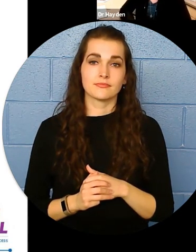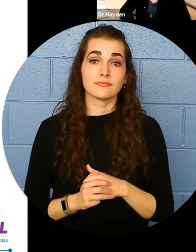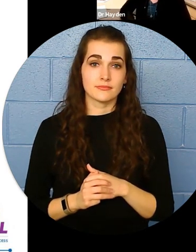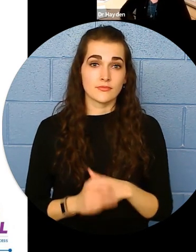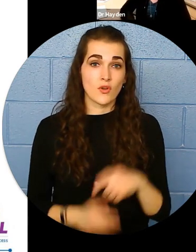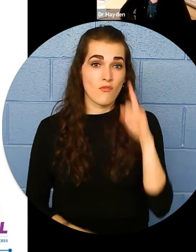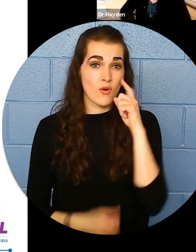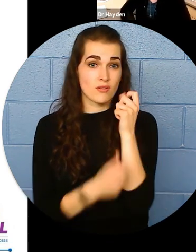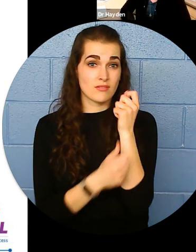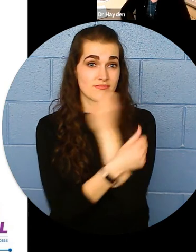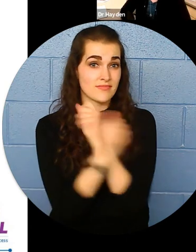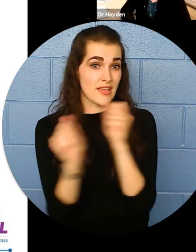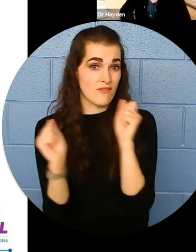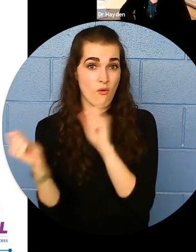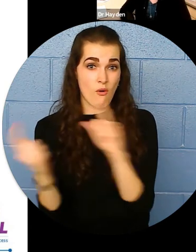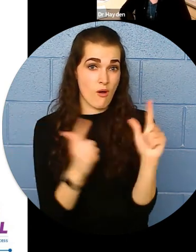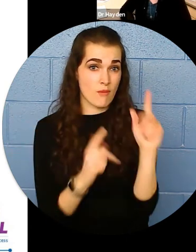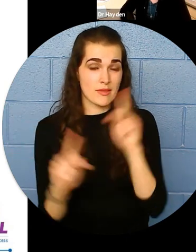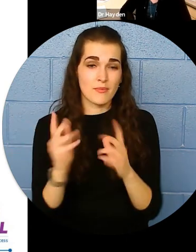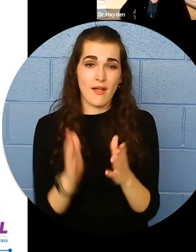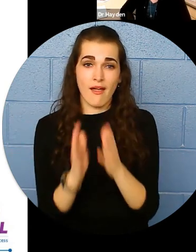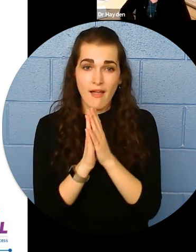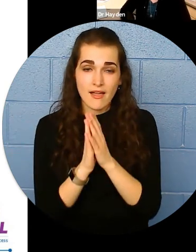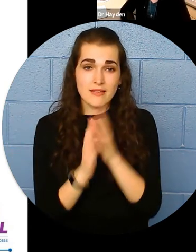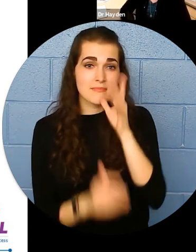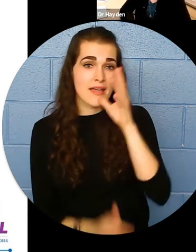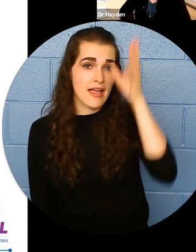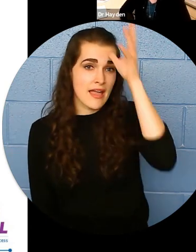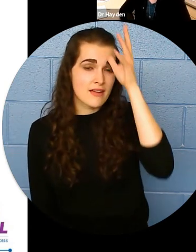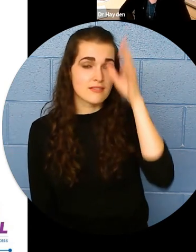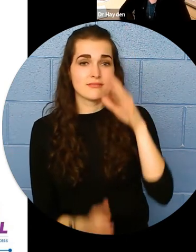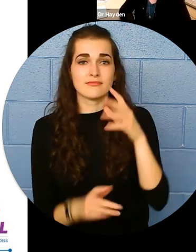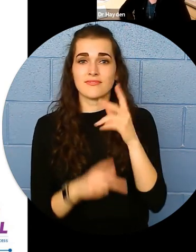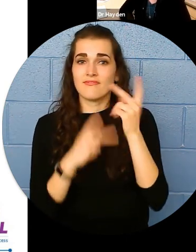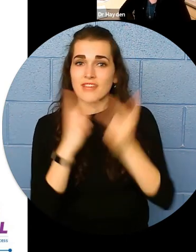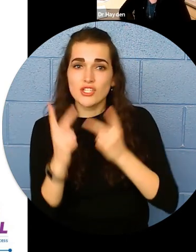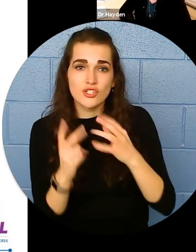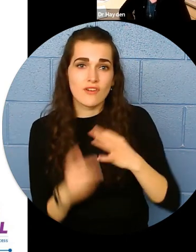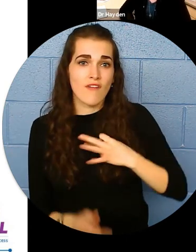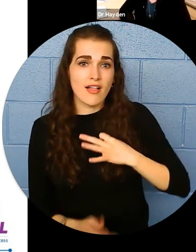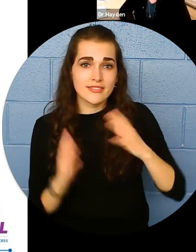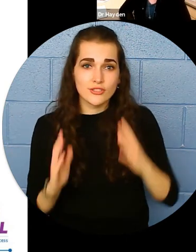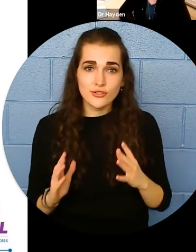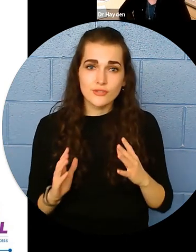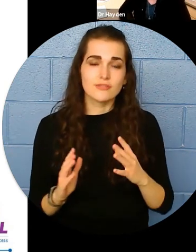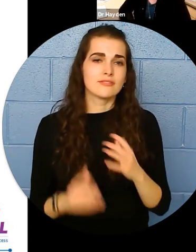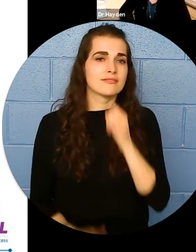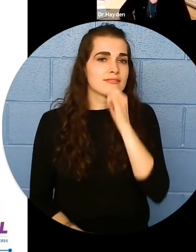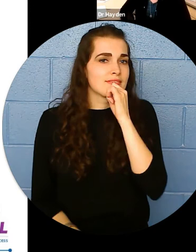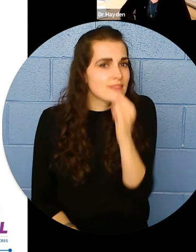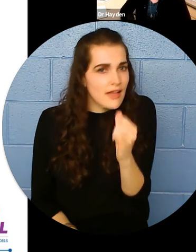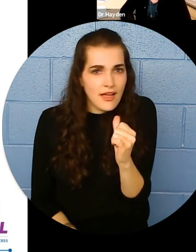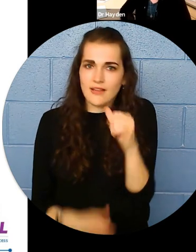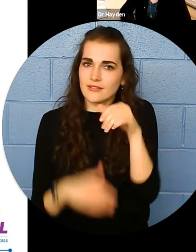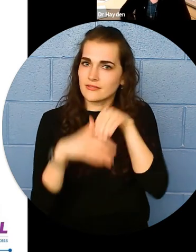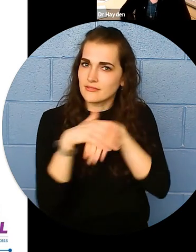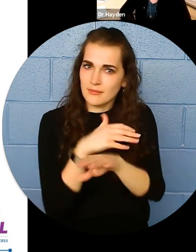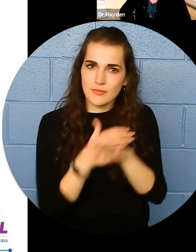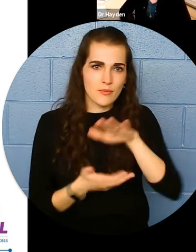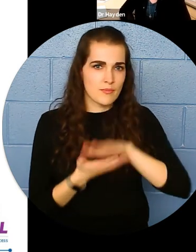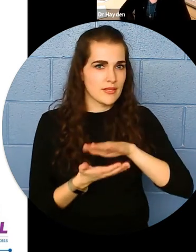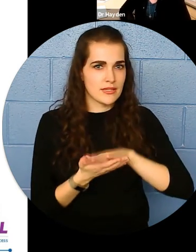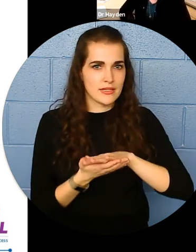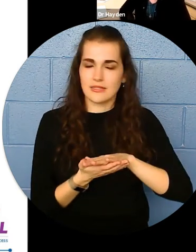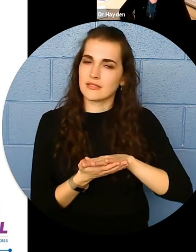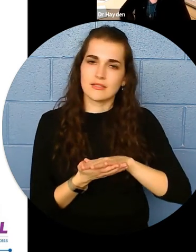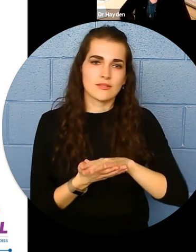So for the safety of everyone, again, we are asking parents, guardians, visitors, volunteers to not try to come into the building.